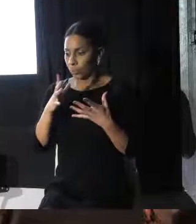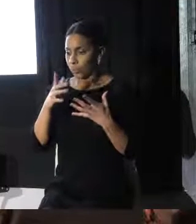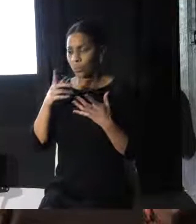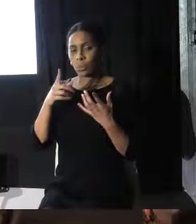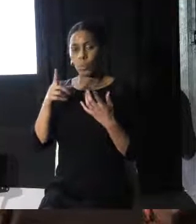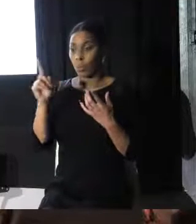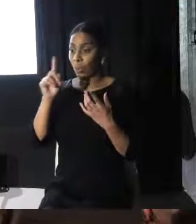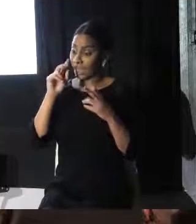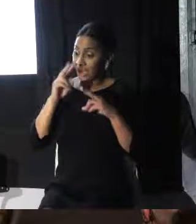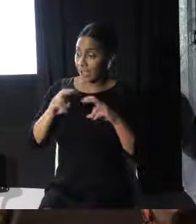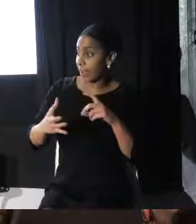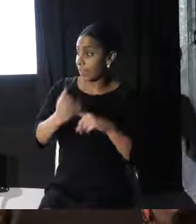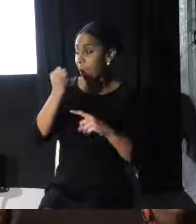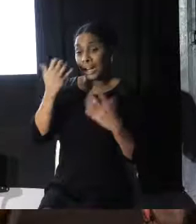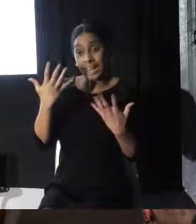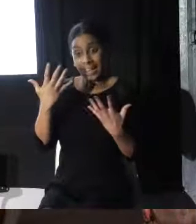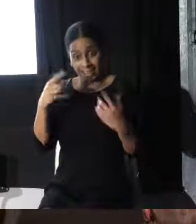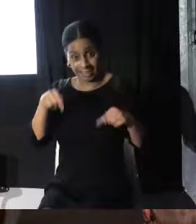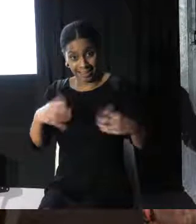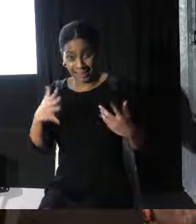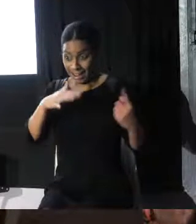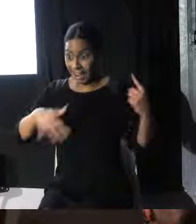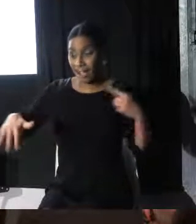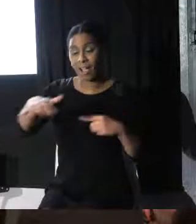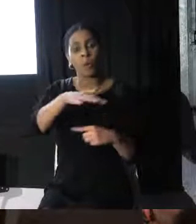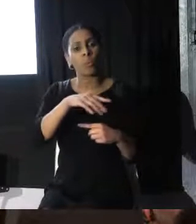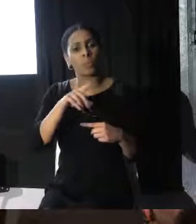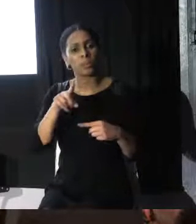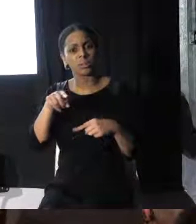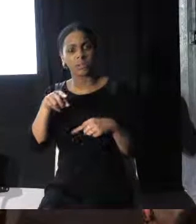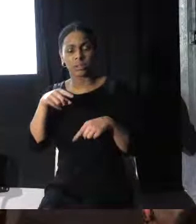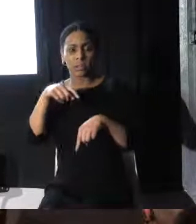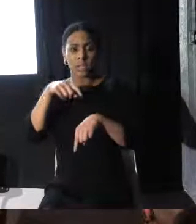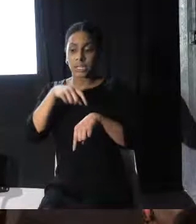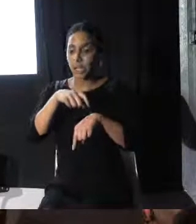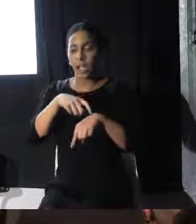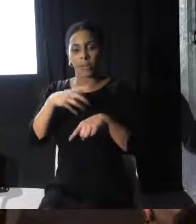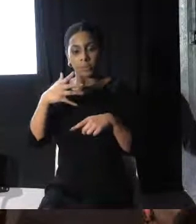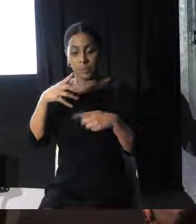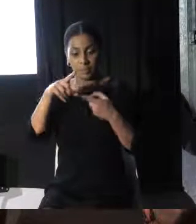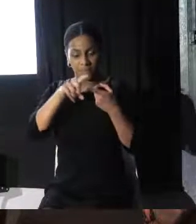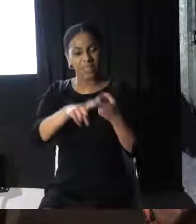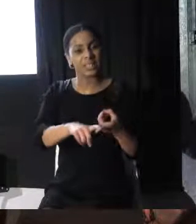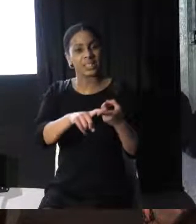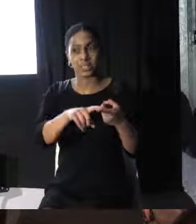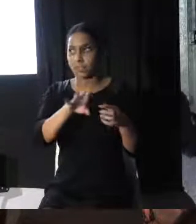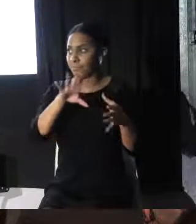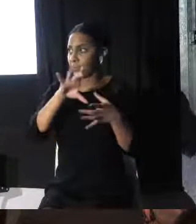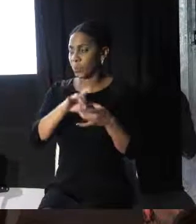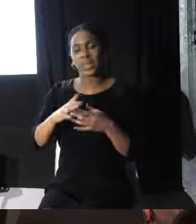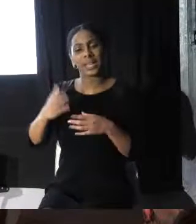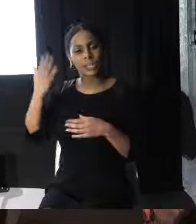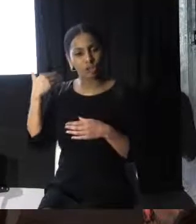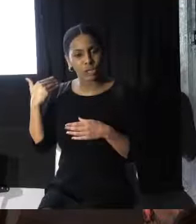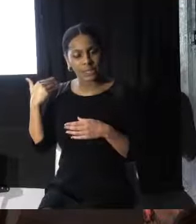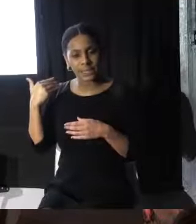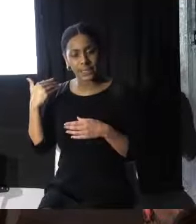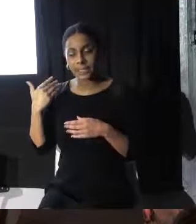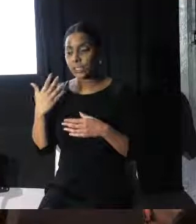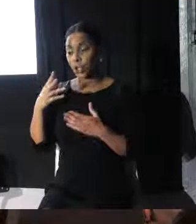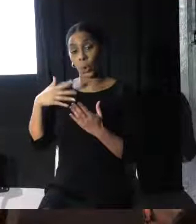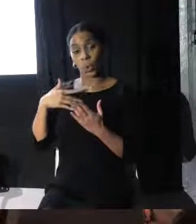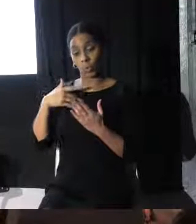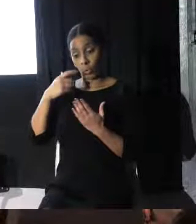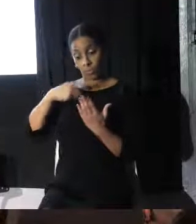in the here and now, where time has been fixed in the void of an imposed non-history. The reader must contribute to restoring